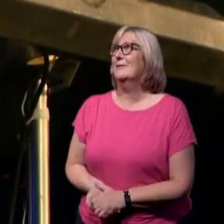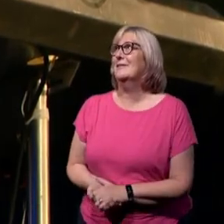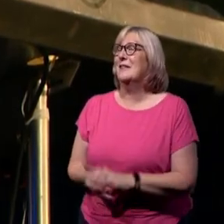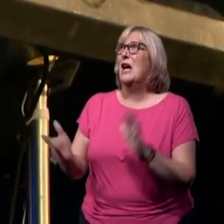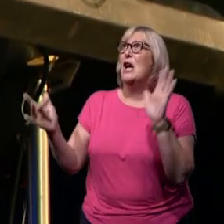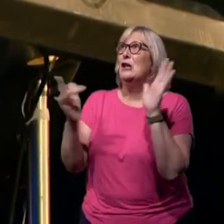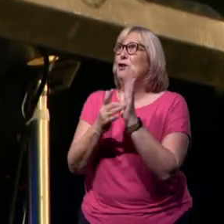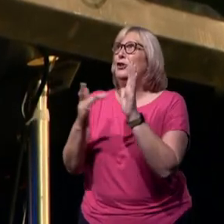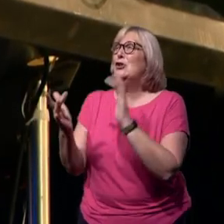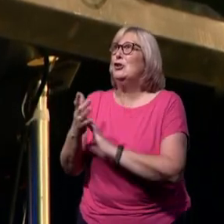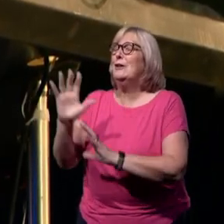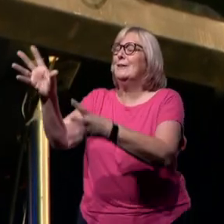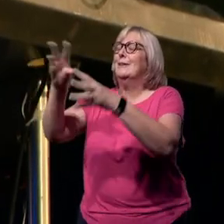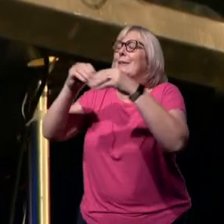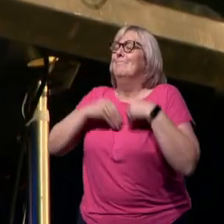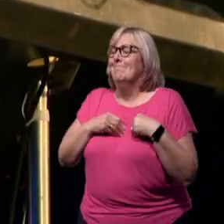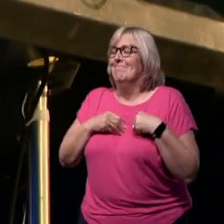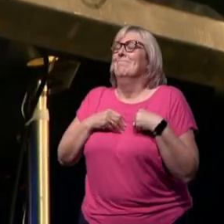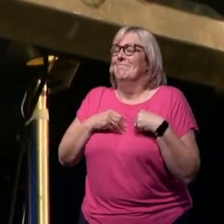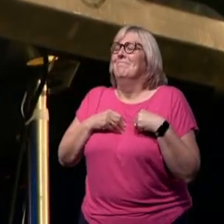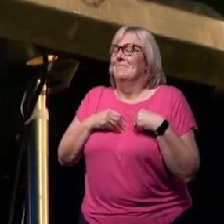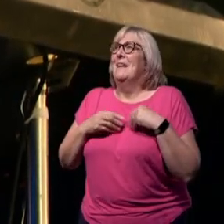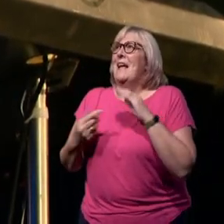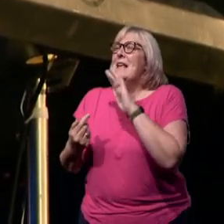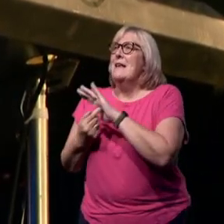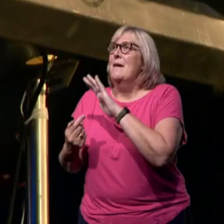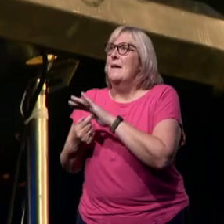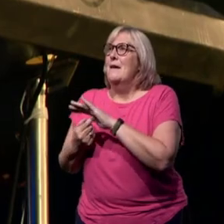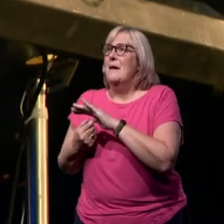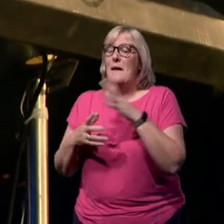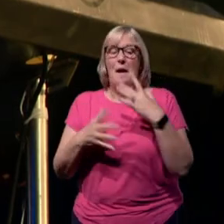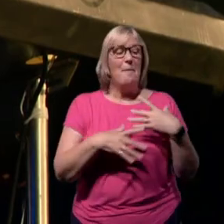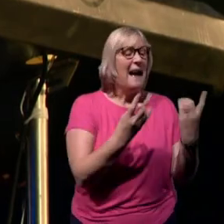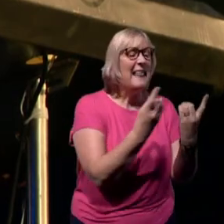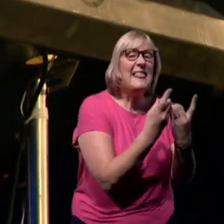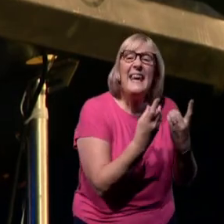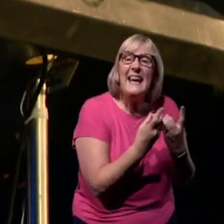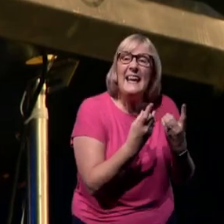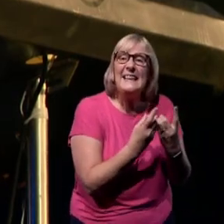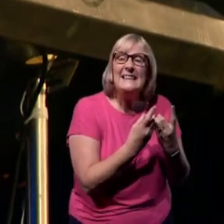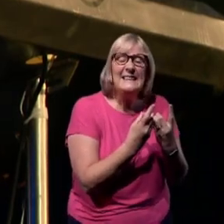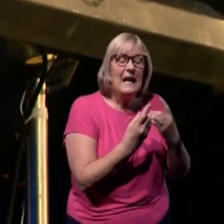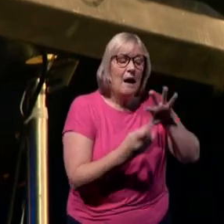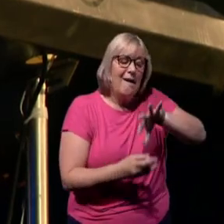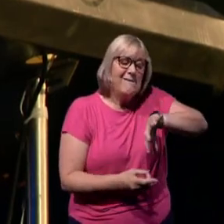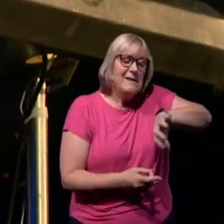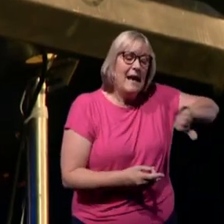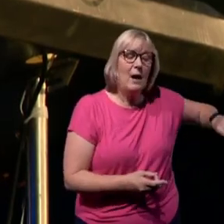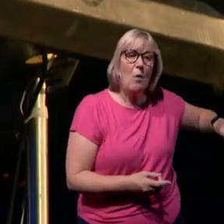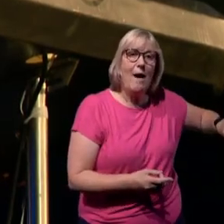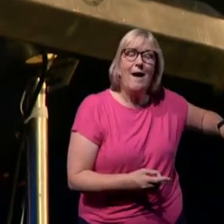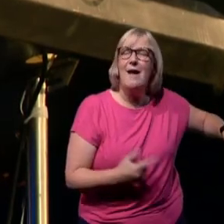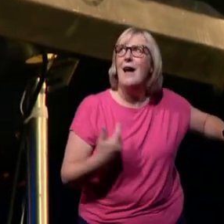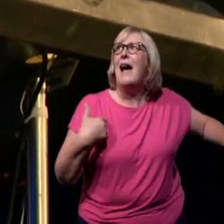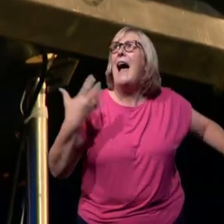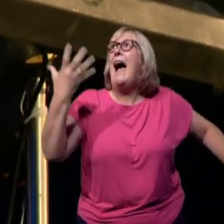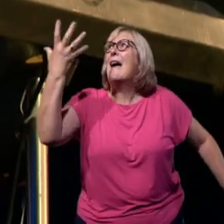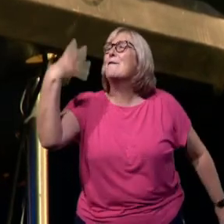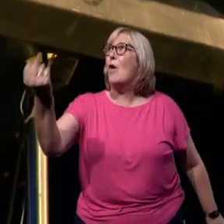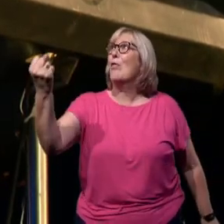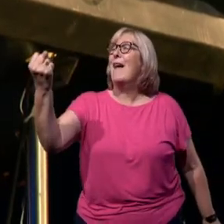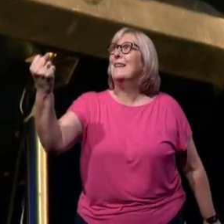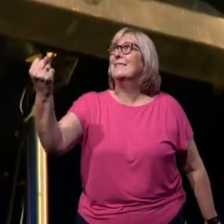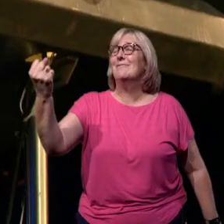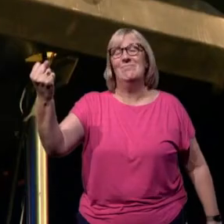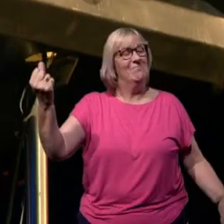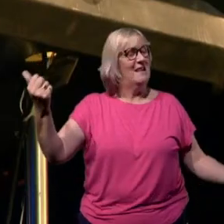Jesus Christ. And when someone takes my trinkets away for the sake of Christ, I gain more of